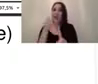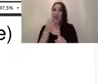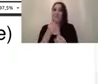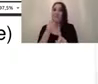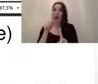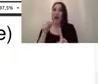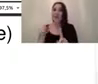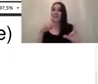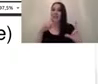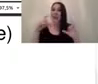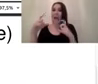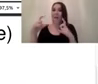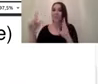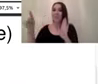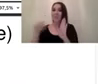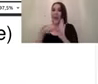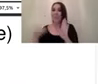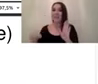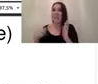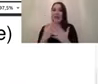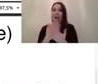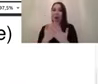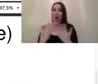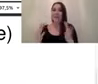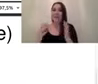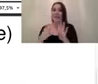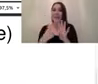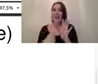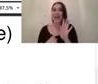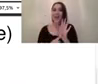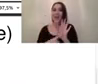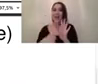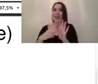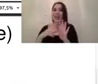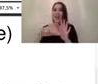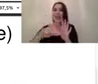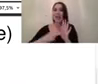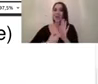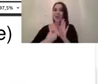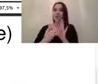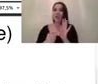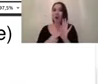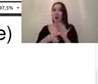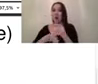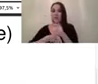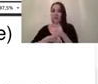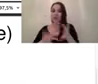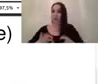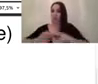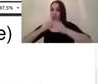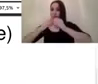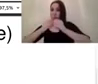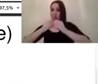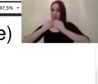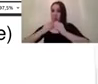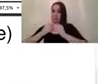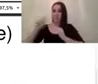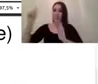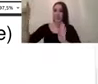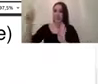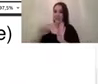camera sensor, and how many electrons are actually produced as a signal coming from